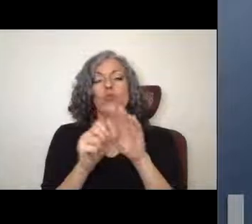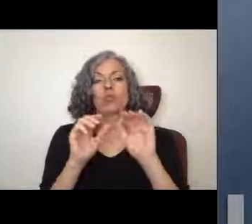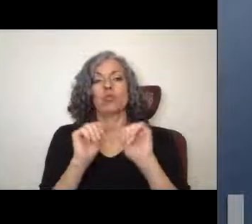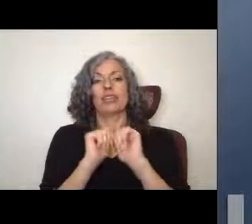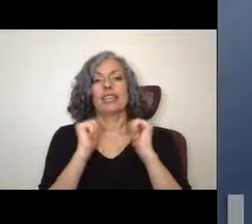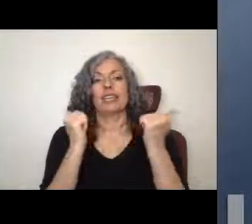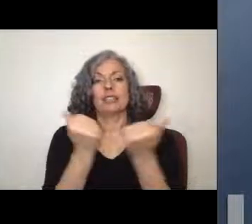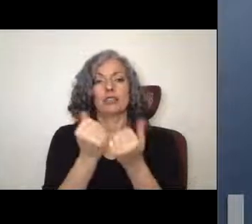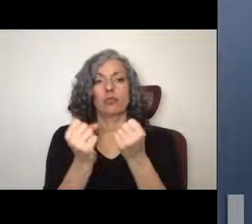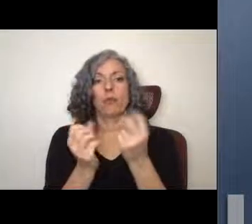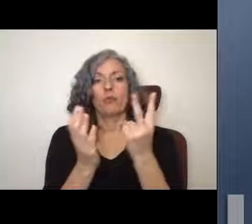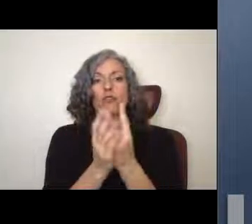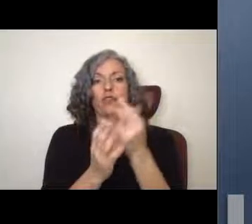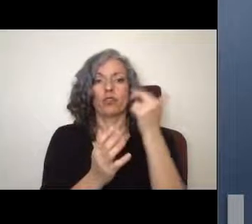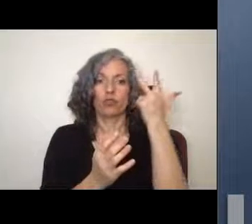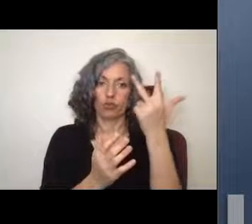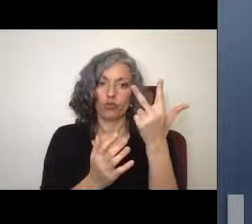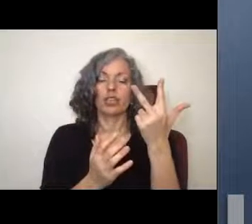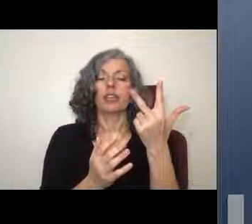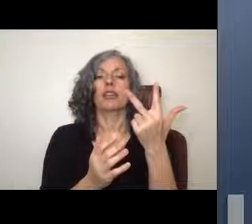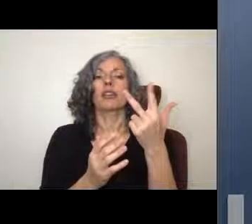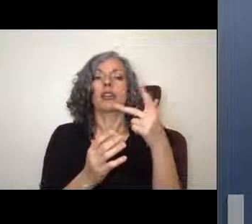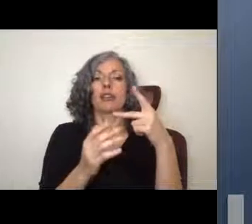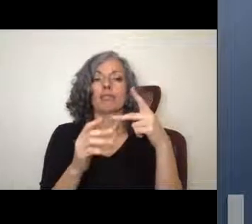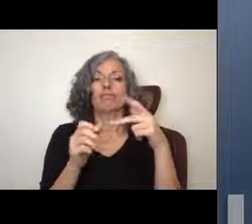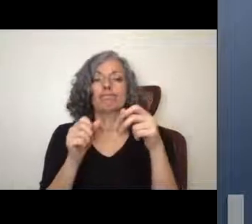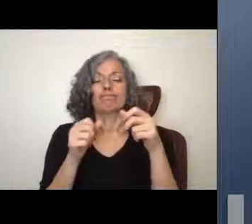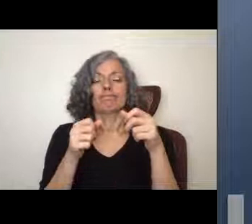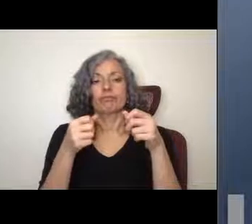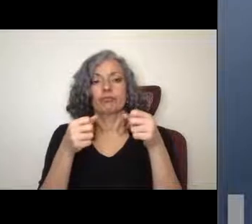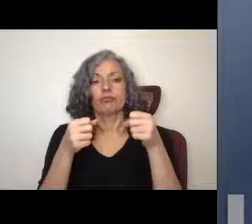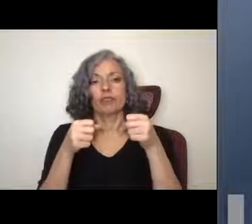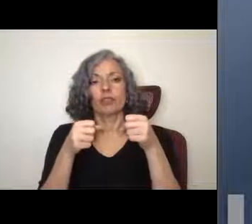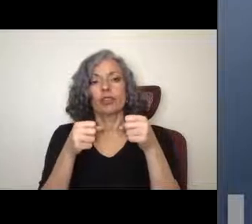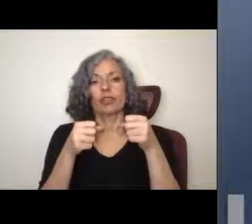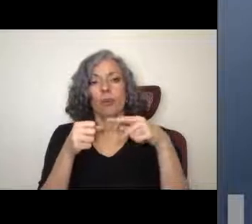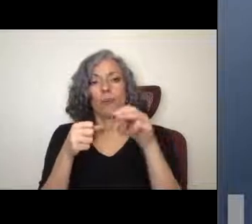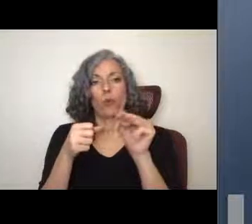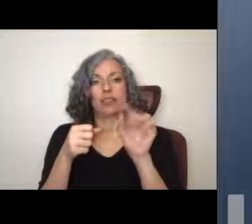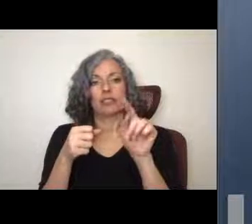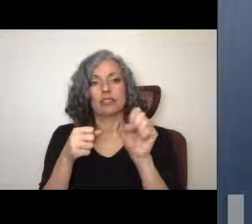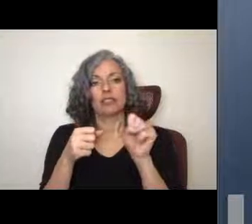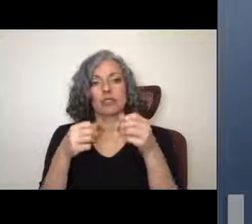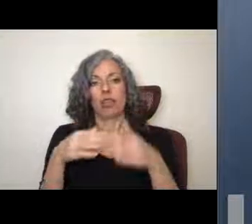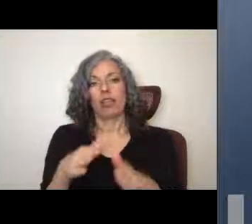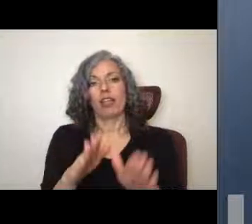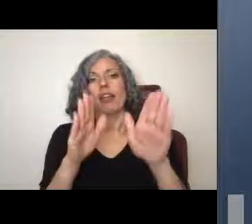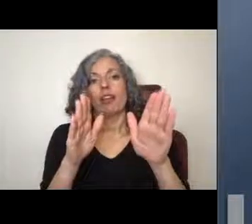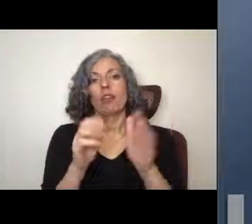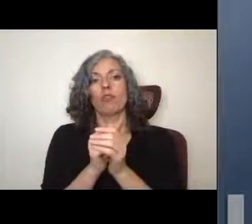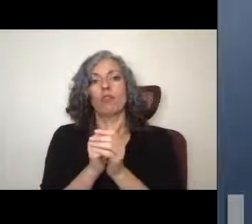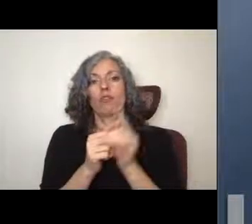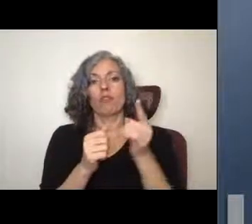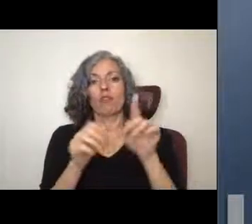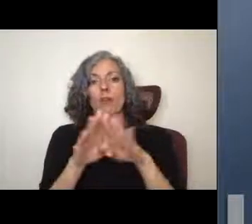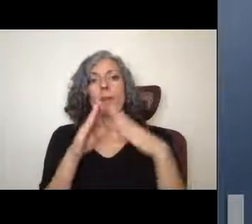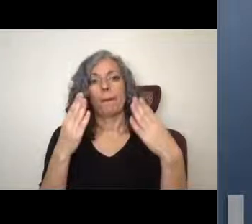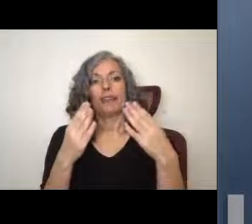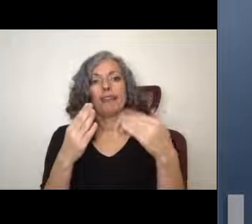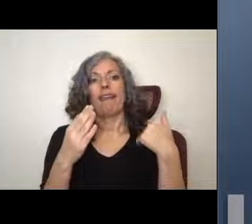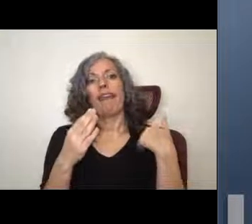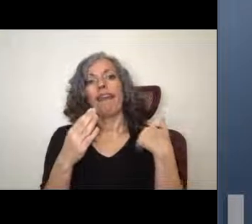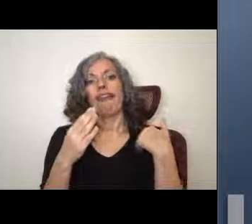for 3 coastal development permits. Each agency is utilizing their own process to engage the public by holding hearings,